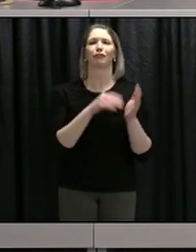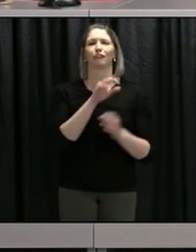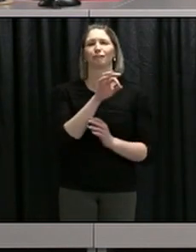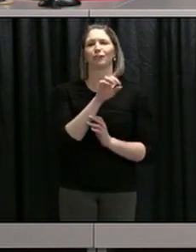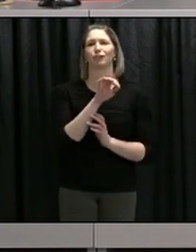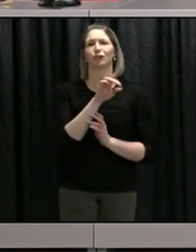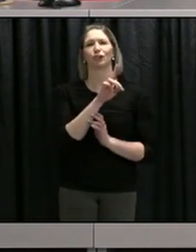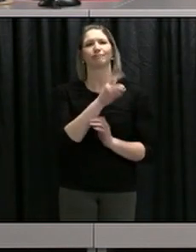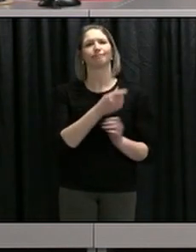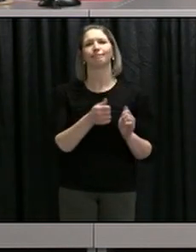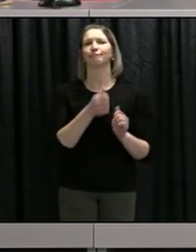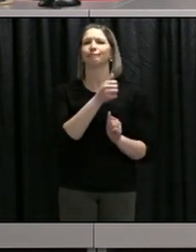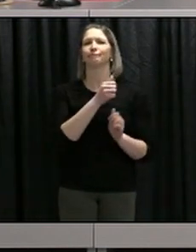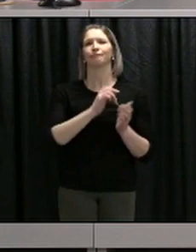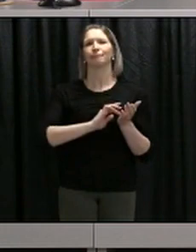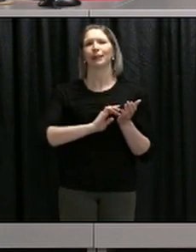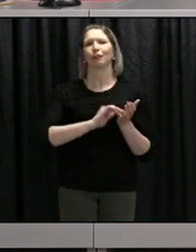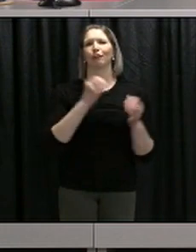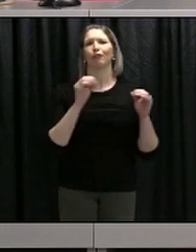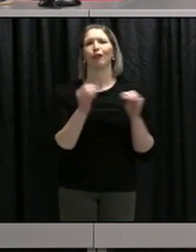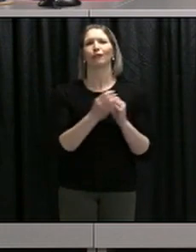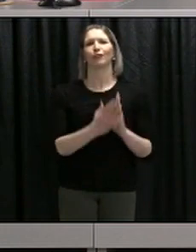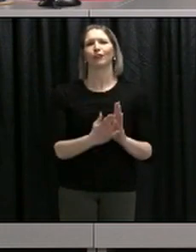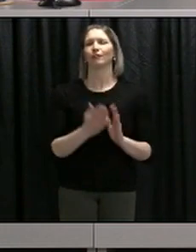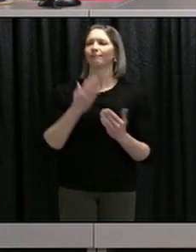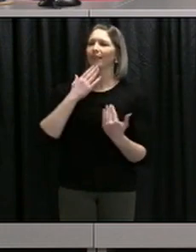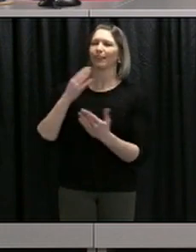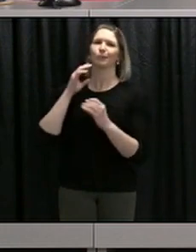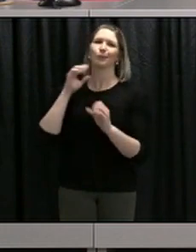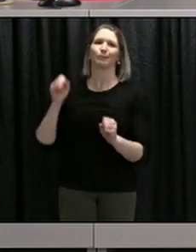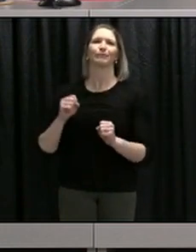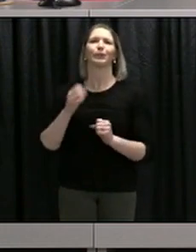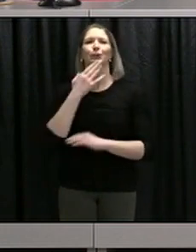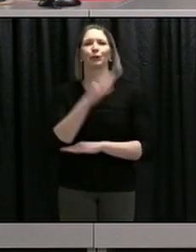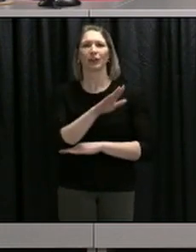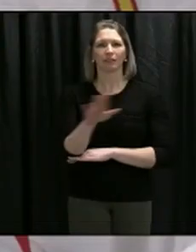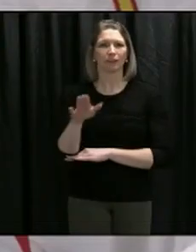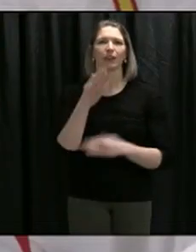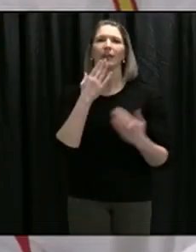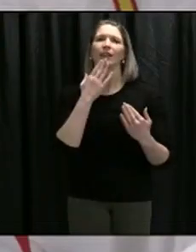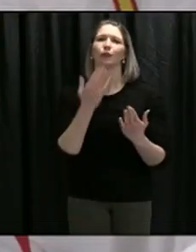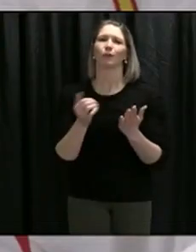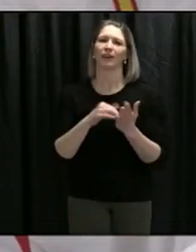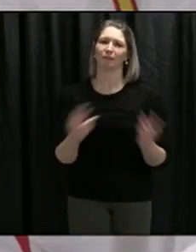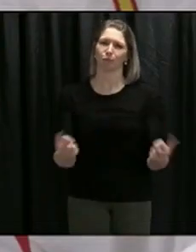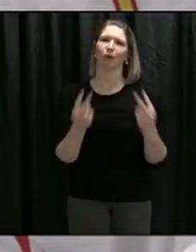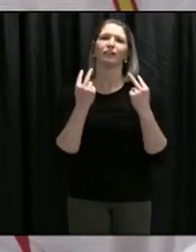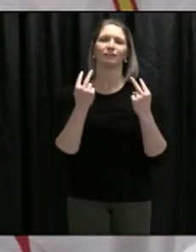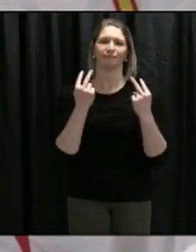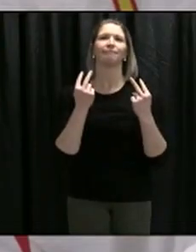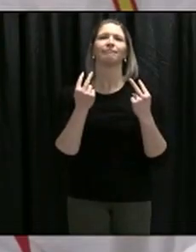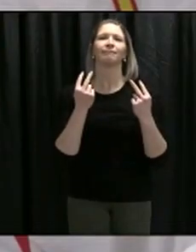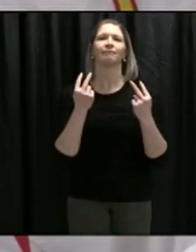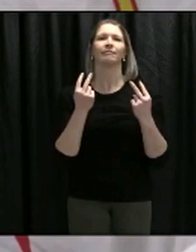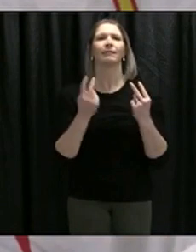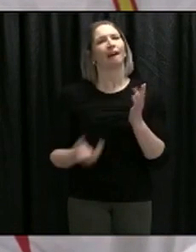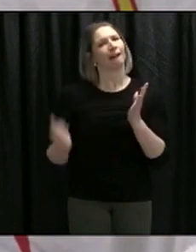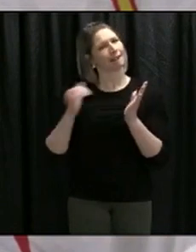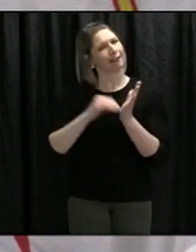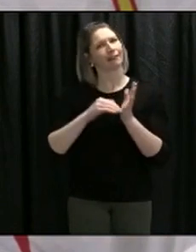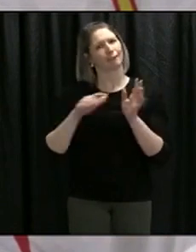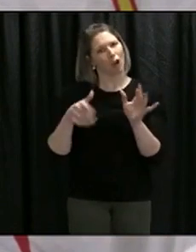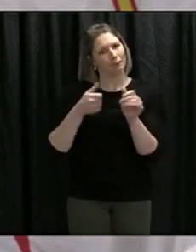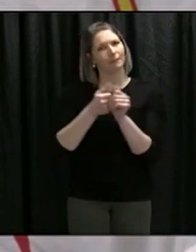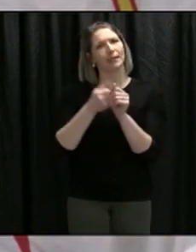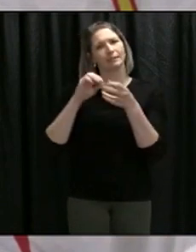Fitzgerald, our Chief Medical Officer. Thank you, Premier. Good afternoon, everyone. Thanks for joining us today. I'll start, as usual, with an update